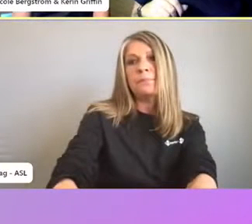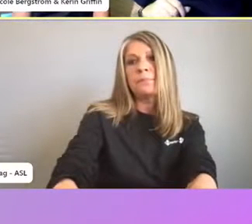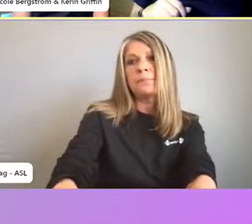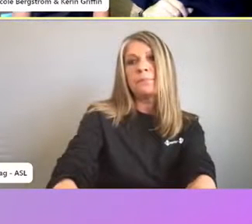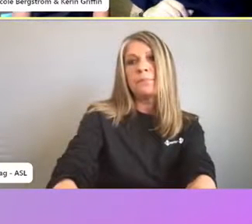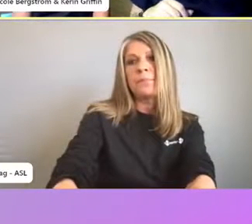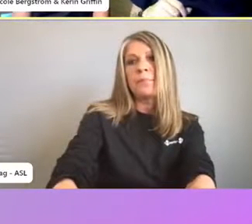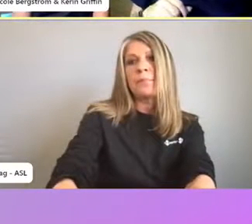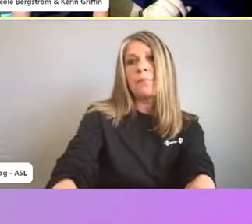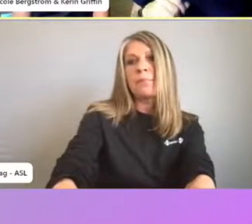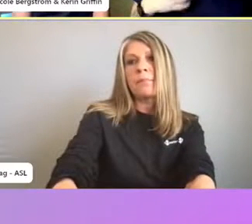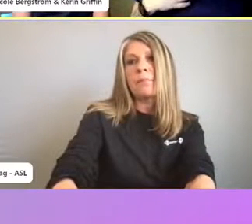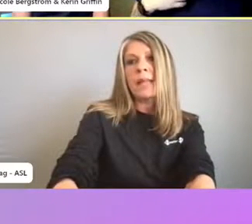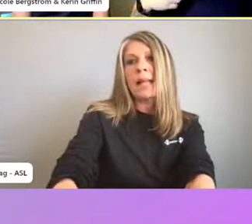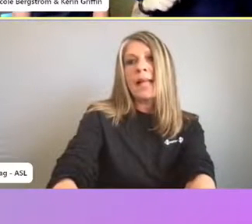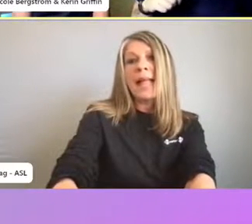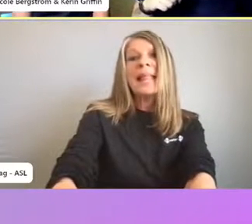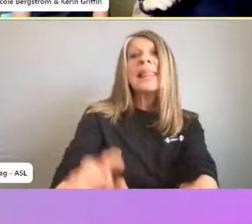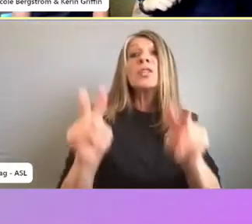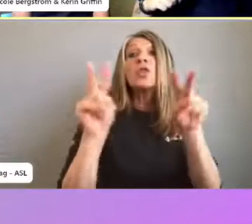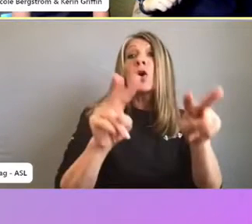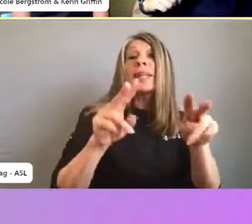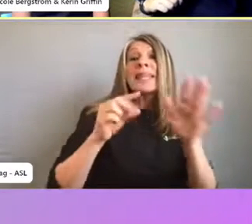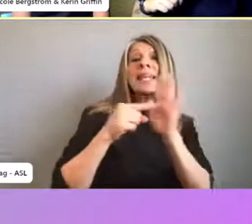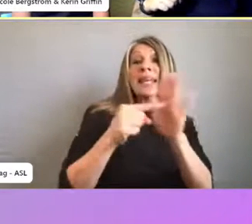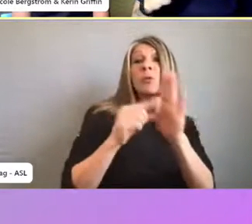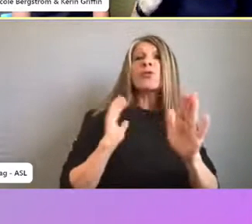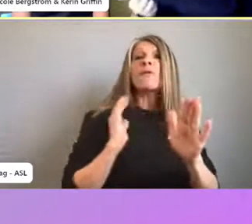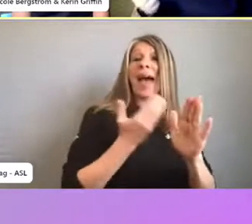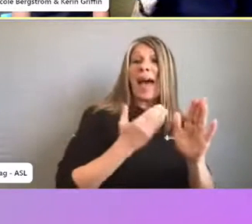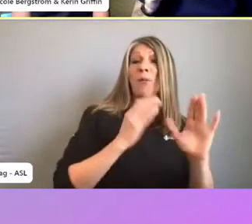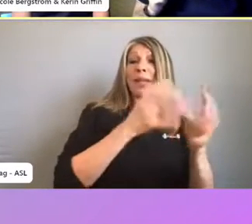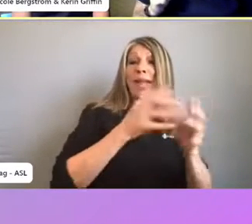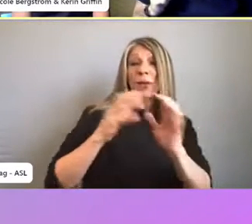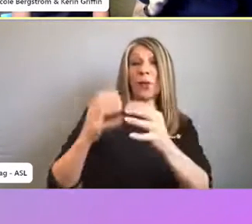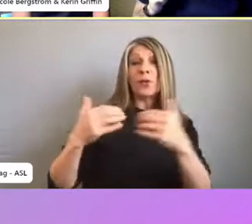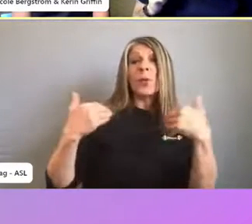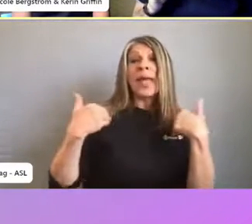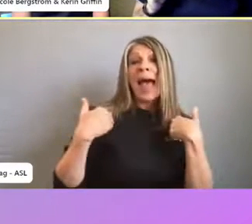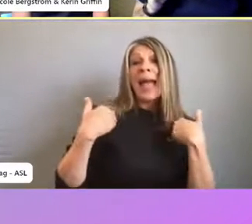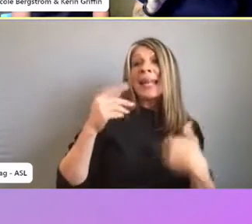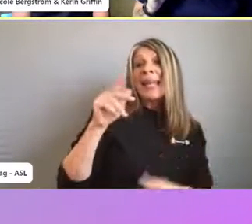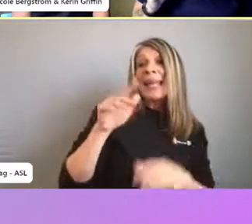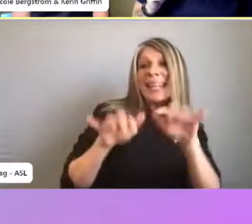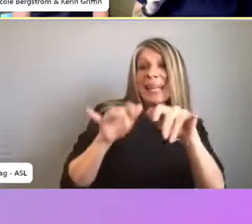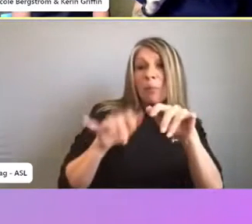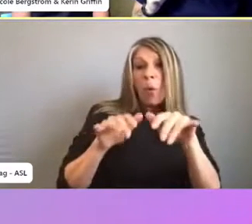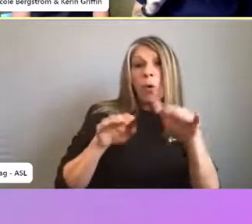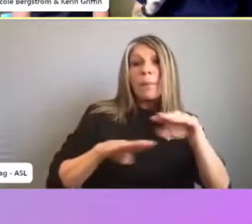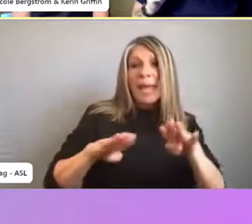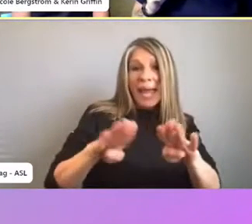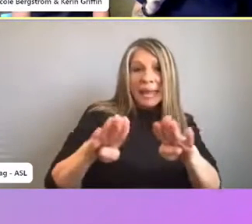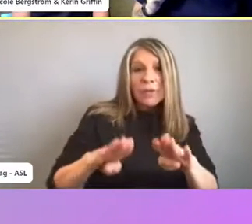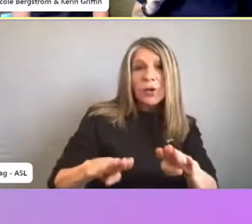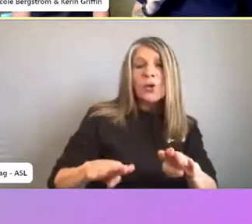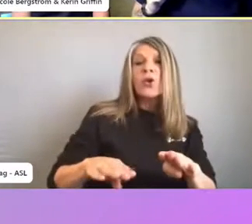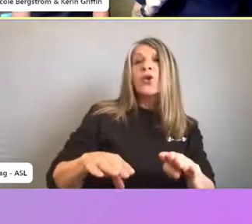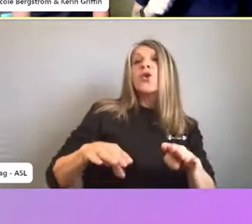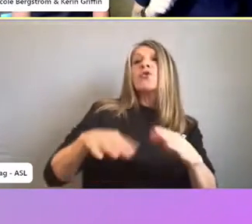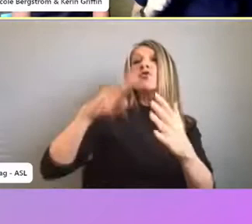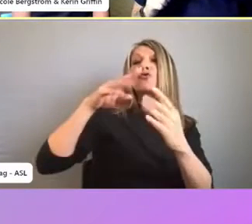Let's take a look at the examples of our categories. We had keyboard behavior, screen reader